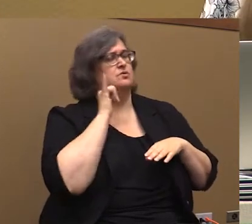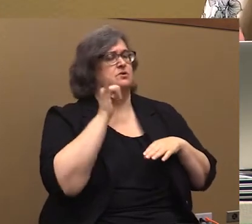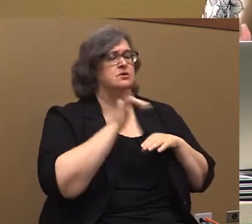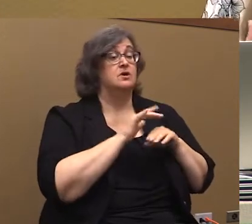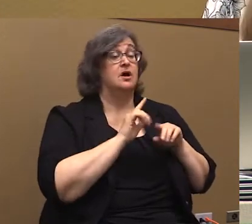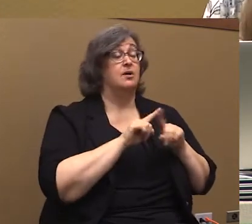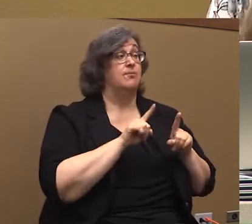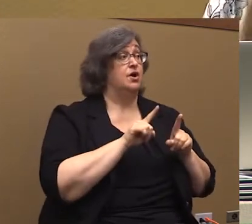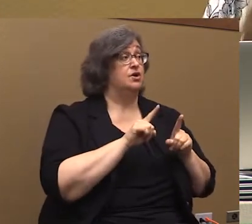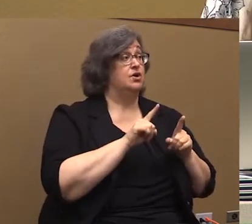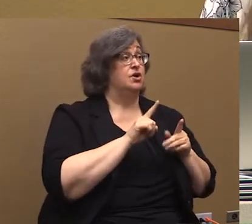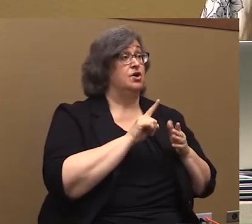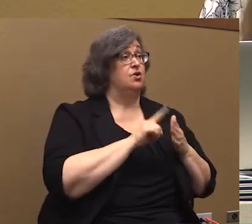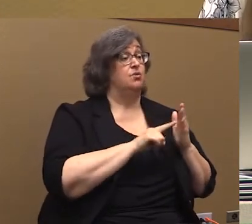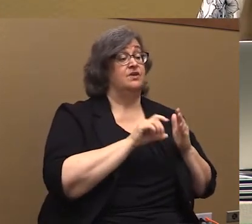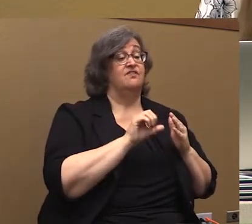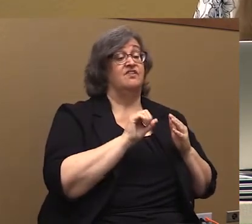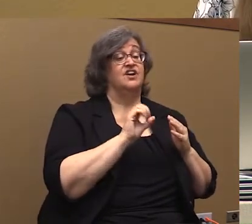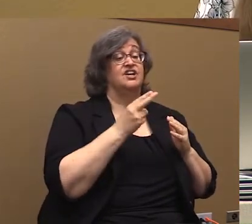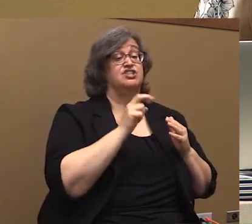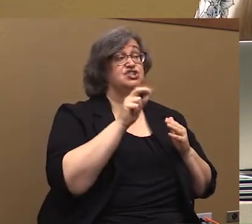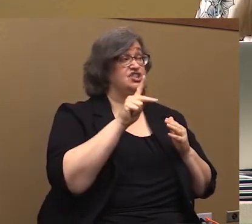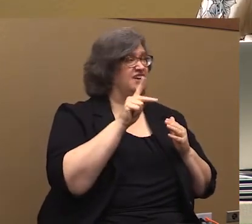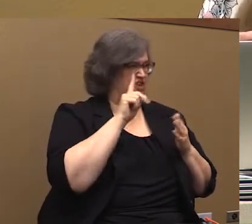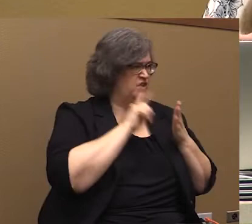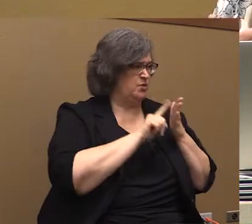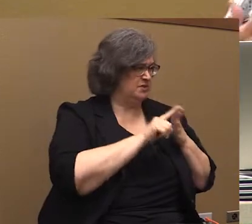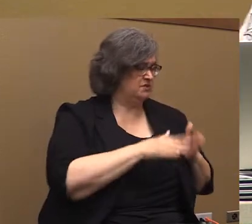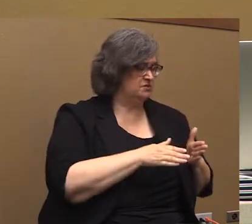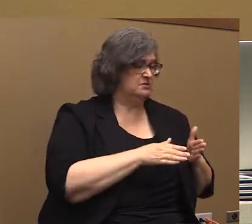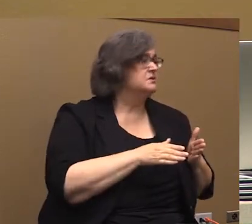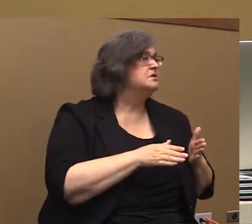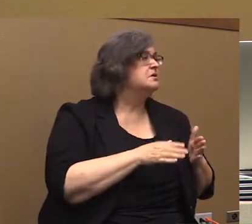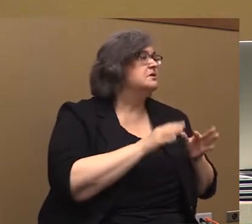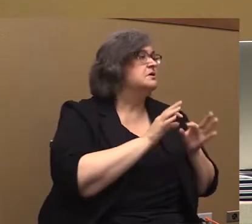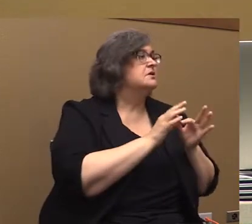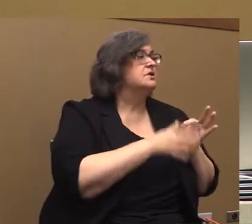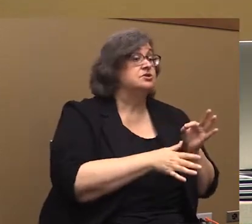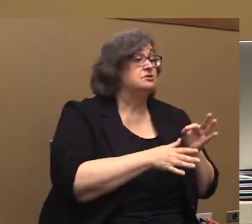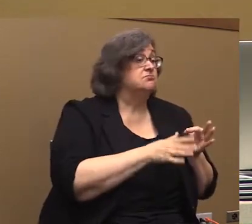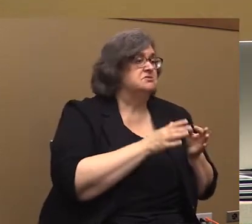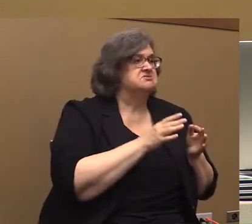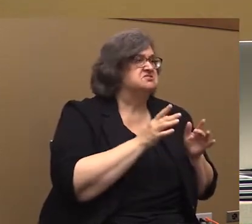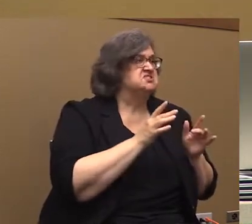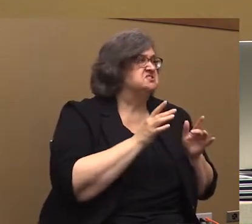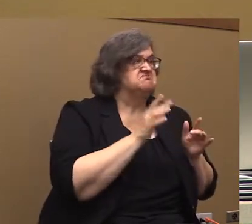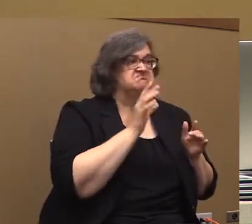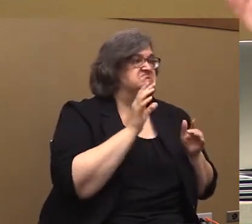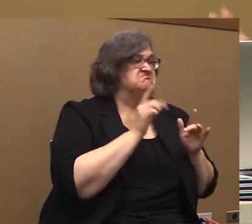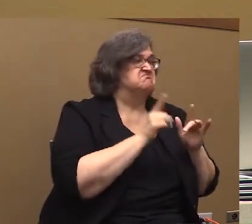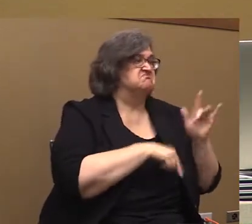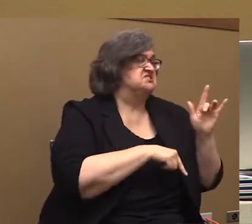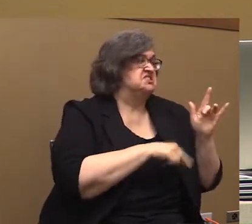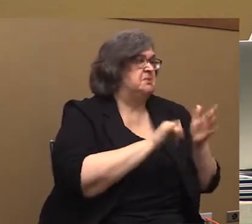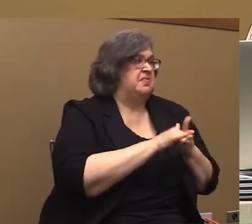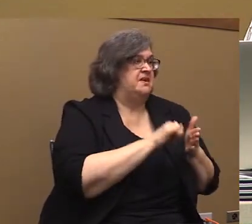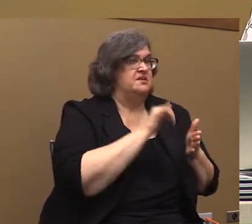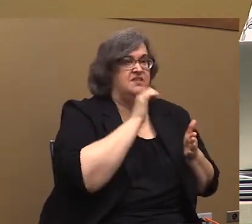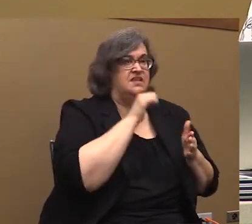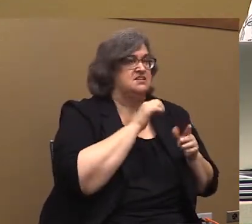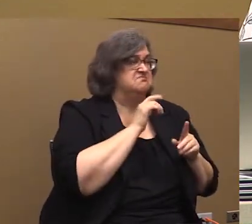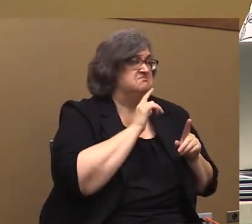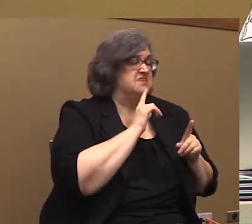and wrong behavior. But what Schick found was sometimes the interpreter just skipped that